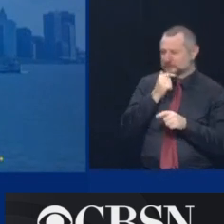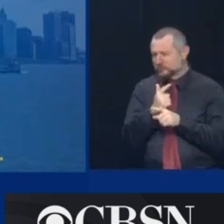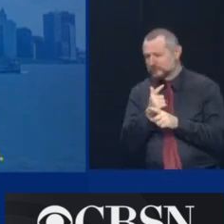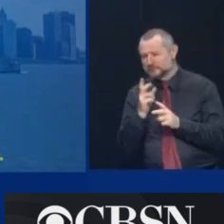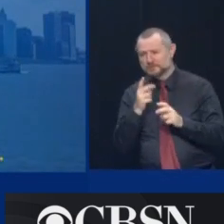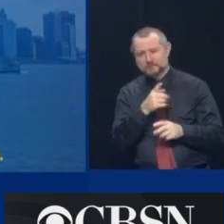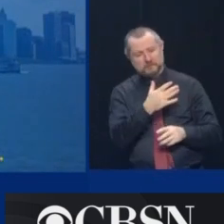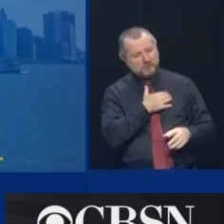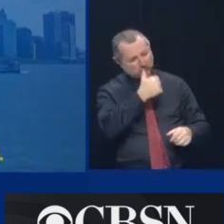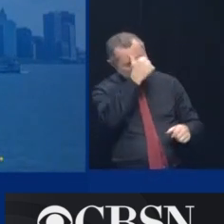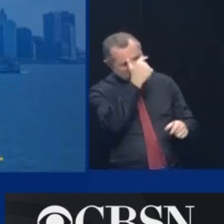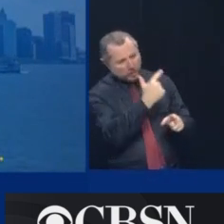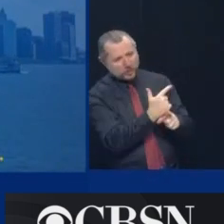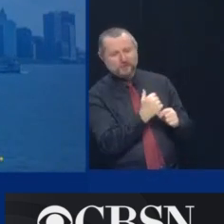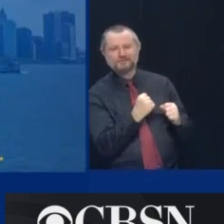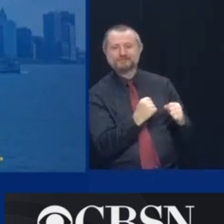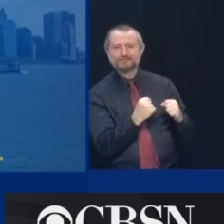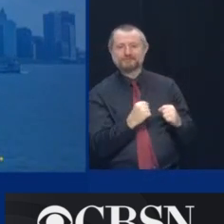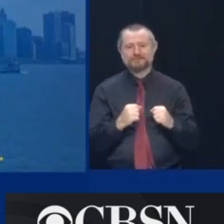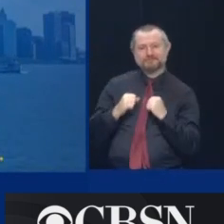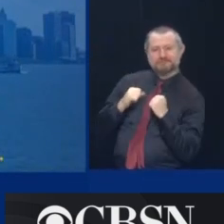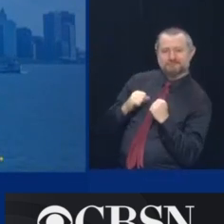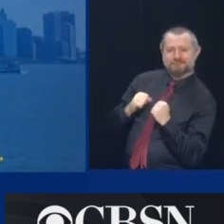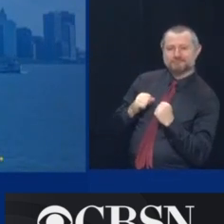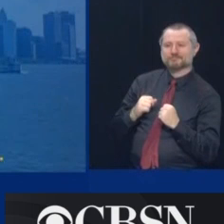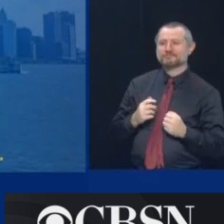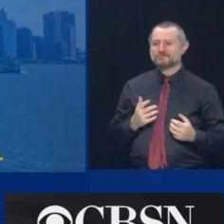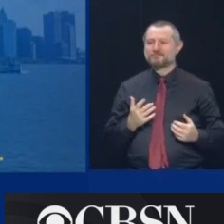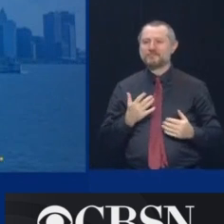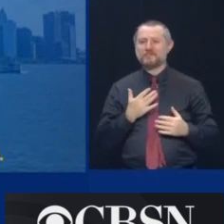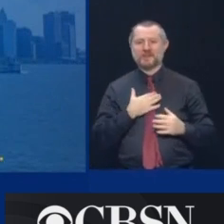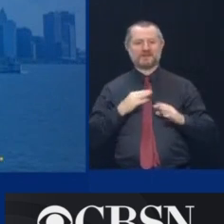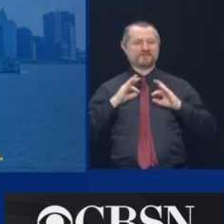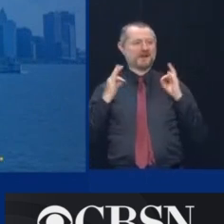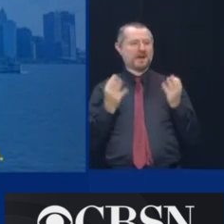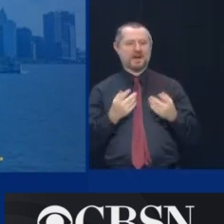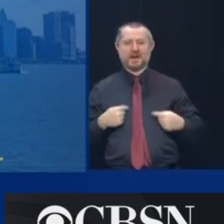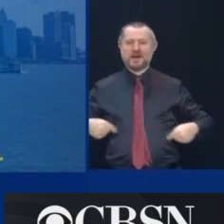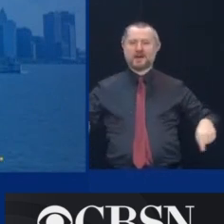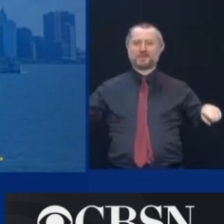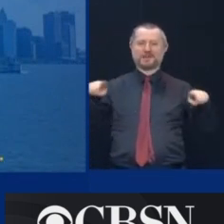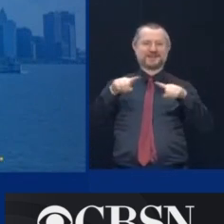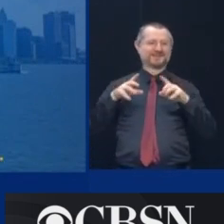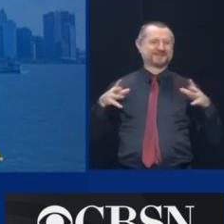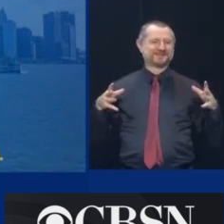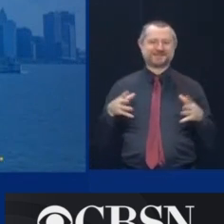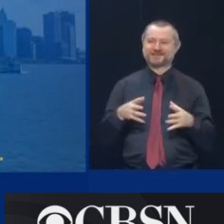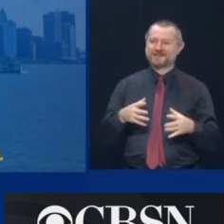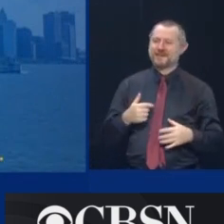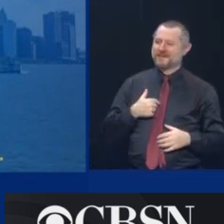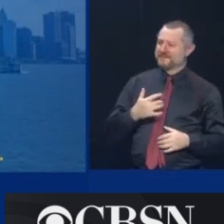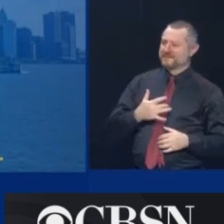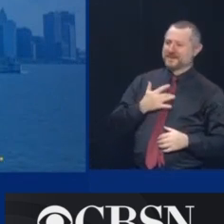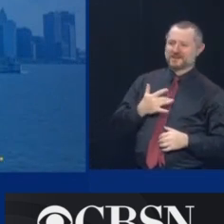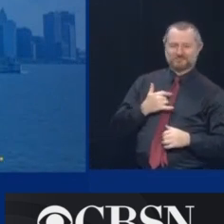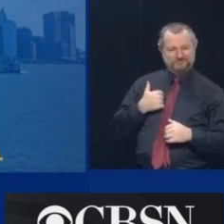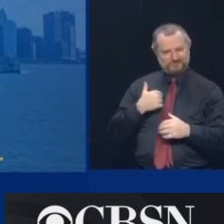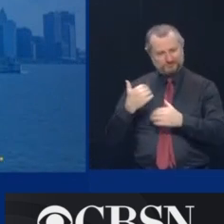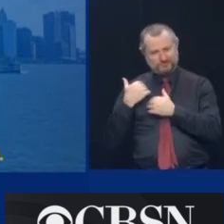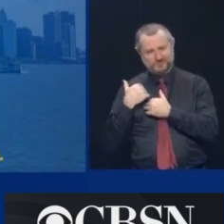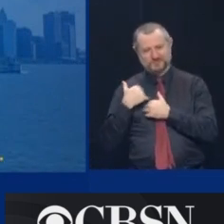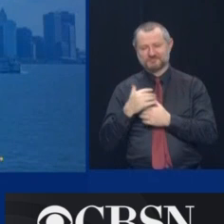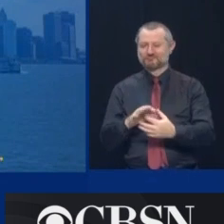brother. You're my sister. You're my sister. And I feel that responsibility and that connection to